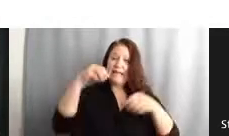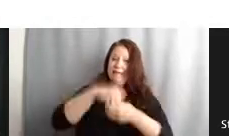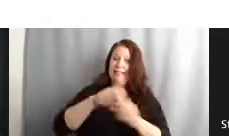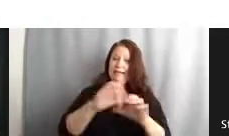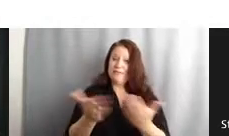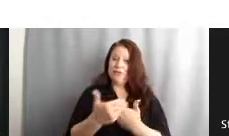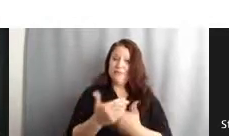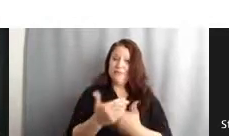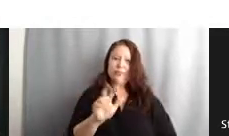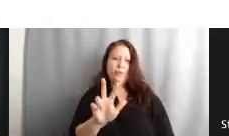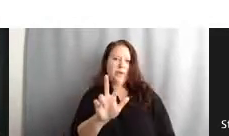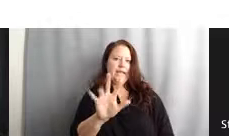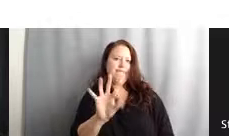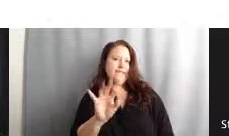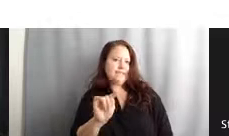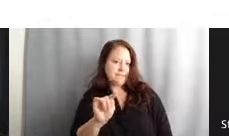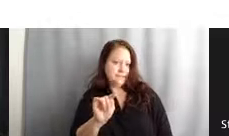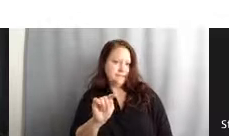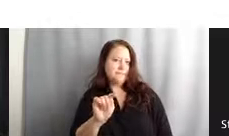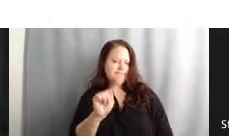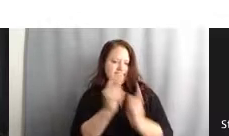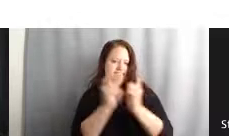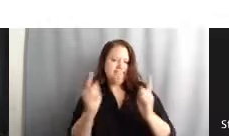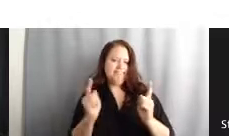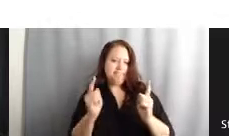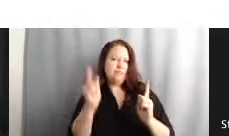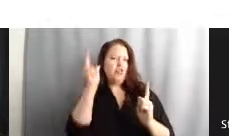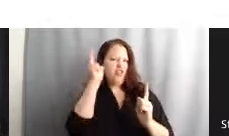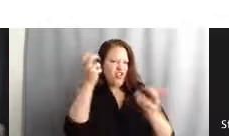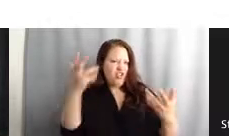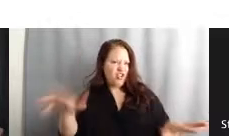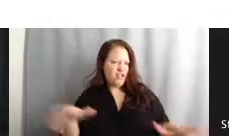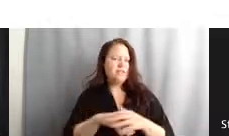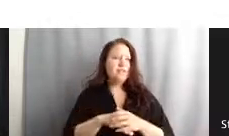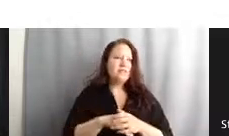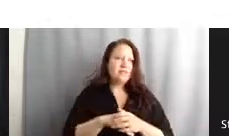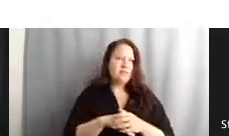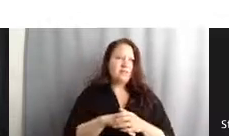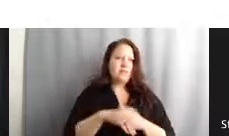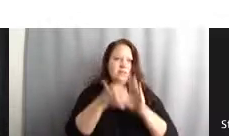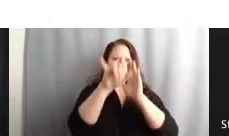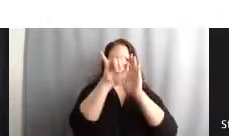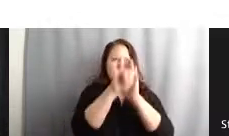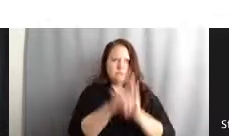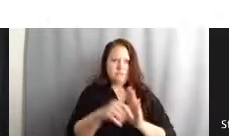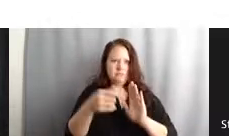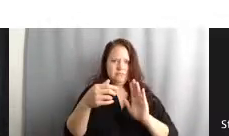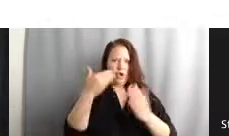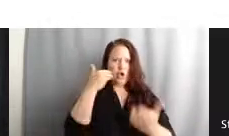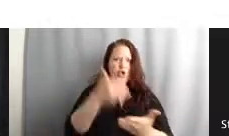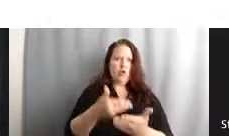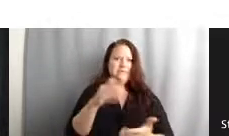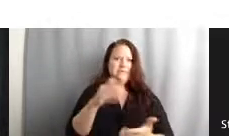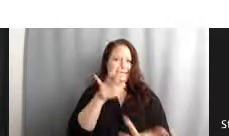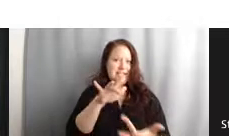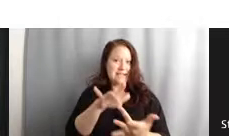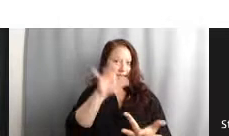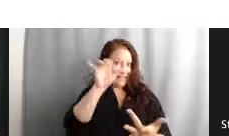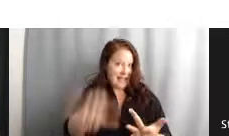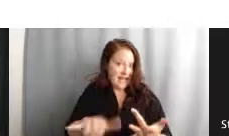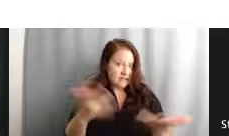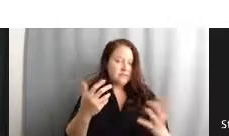3 feet. And so as you heard in kind of the identification of what a close contact is, which